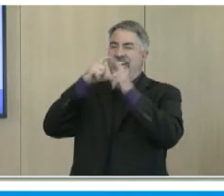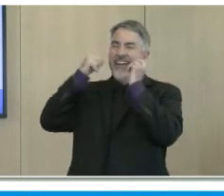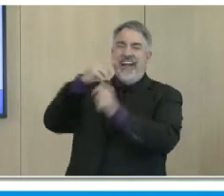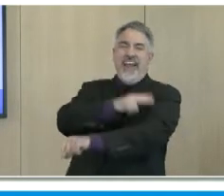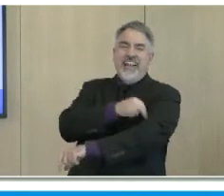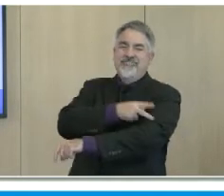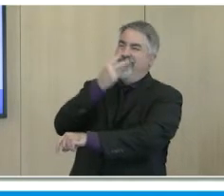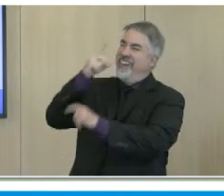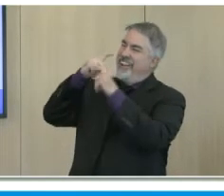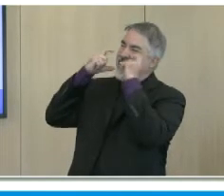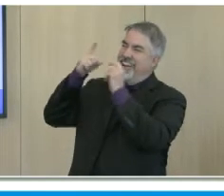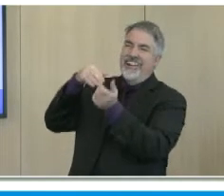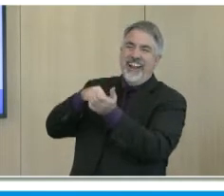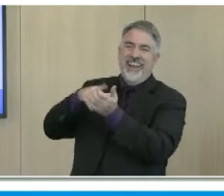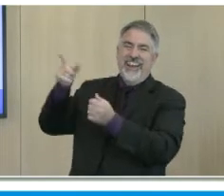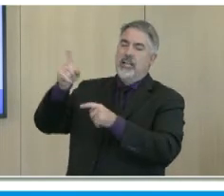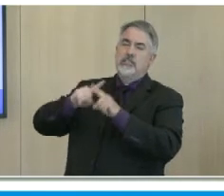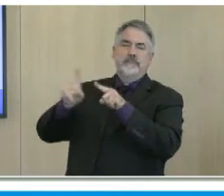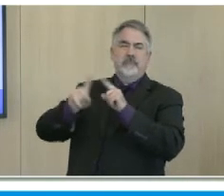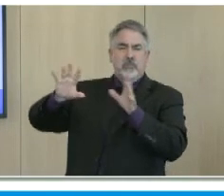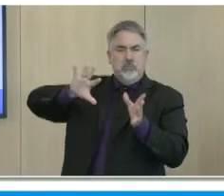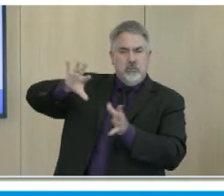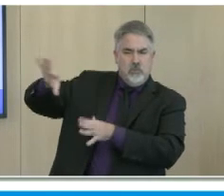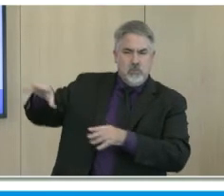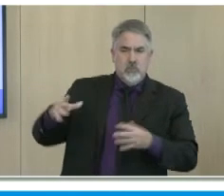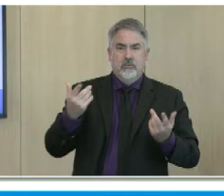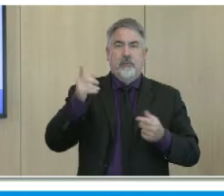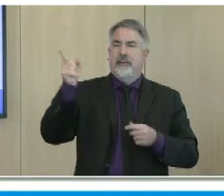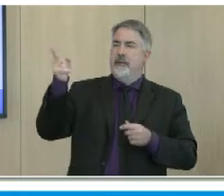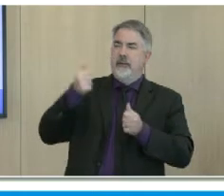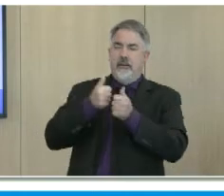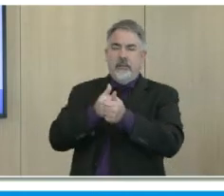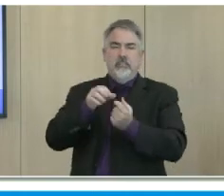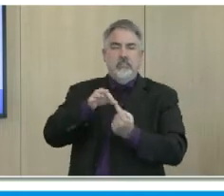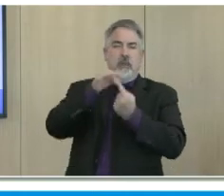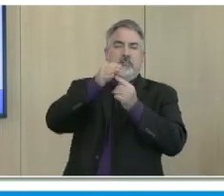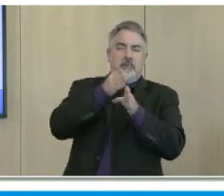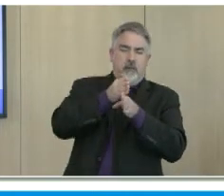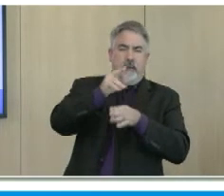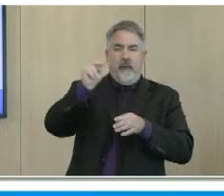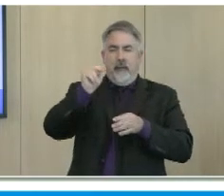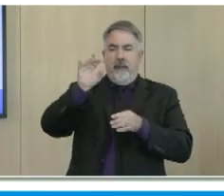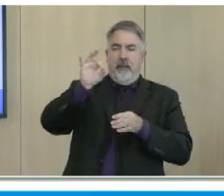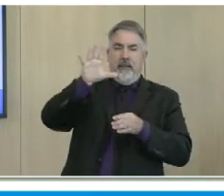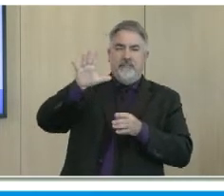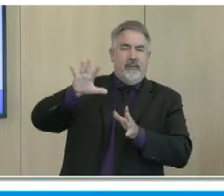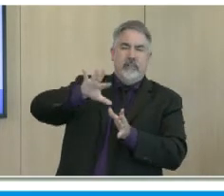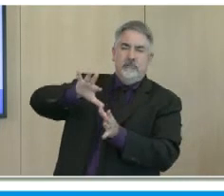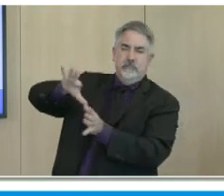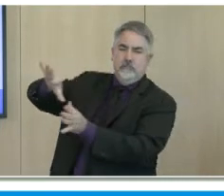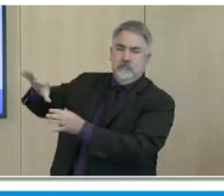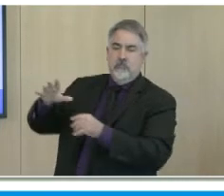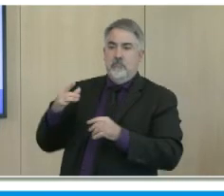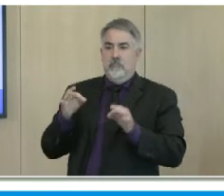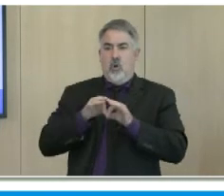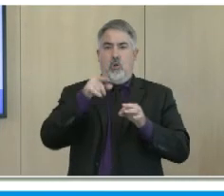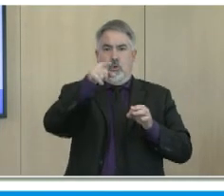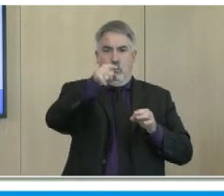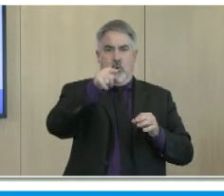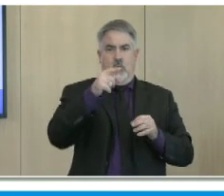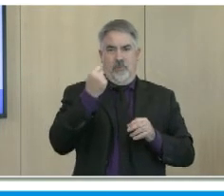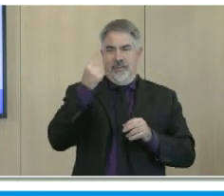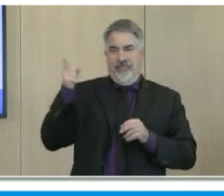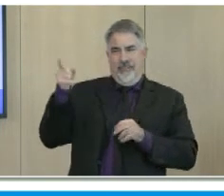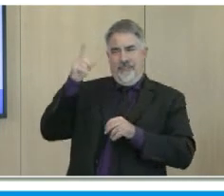whether it's a surgical mask, an N95 respirator, a medical mask is something that belongs in a medical facility. And we continue to